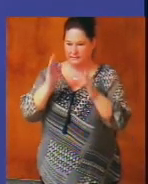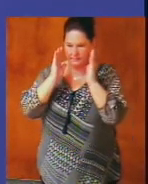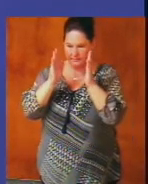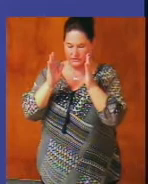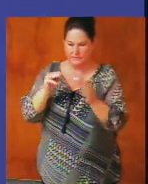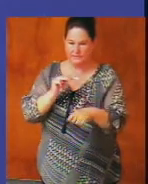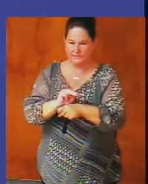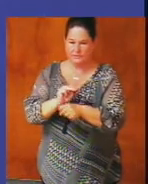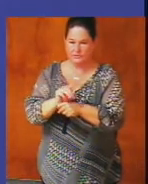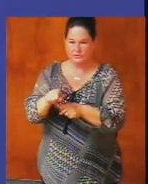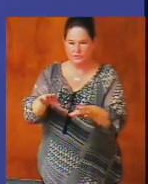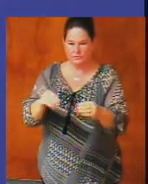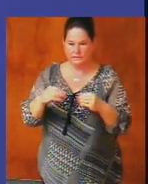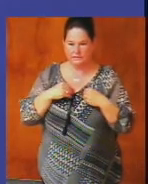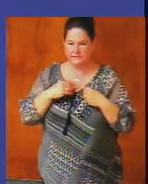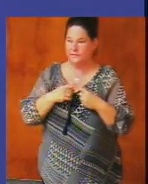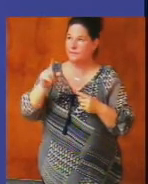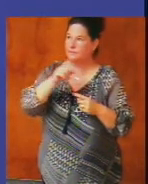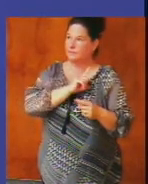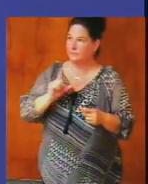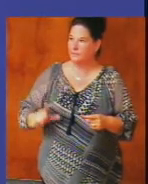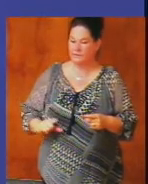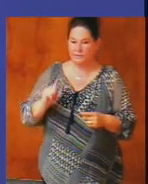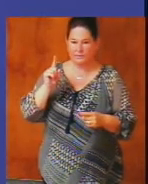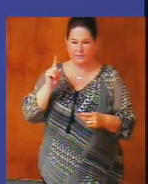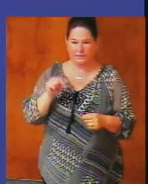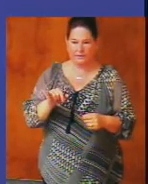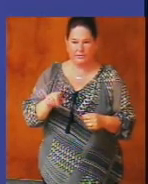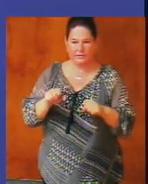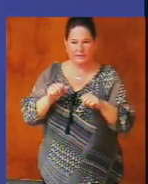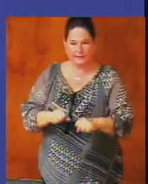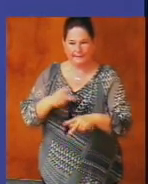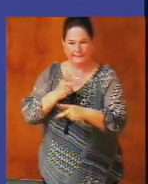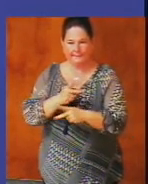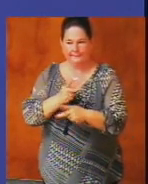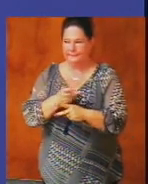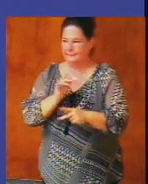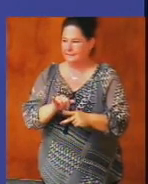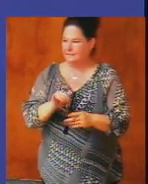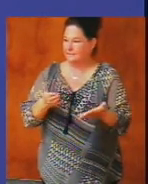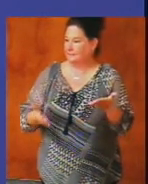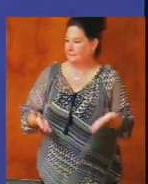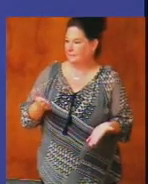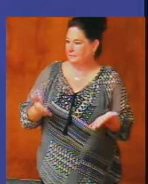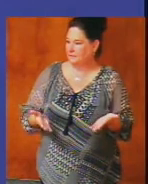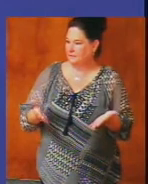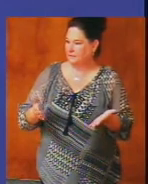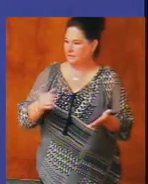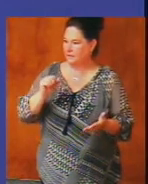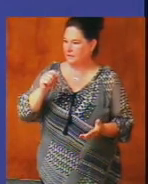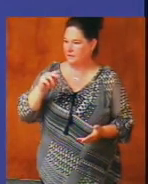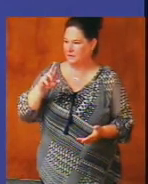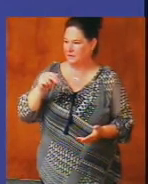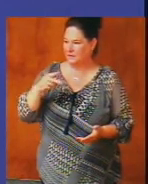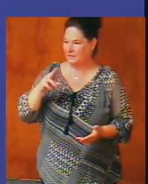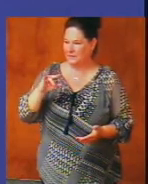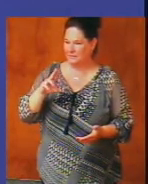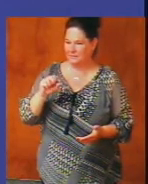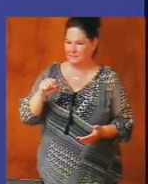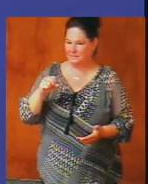you have received in the Lord, that you may fulfill it." And so it may very well be that Archippus was the